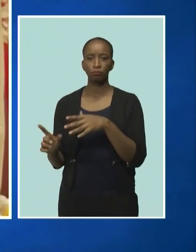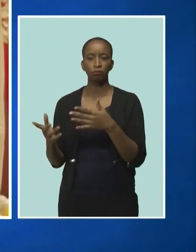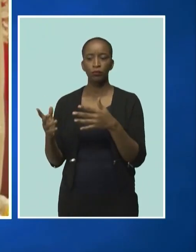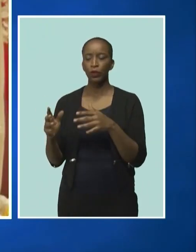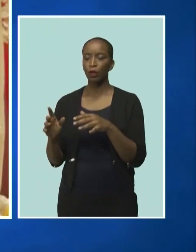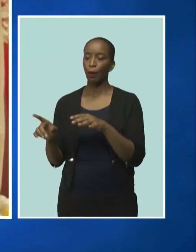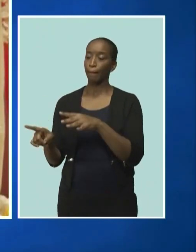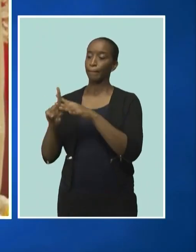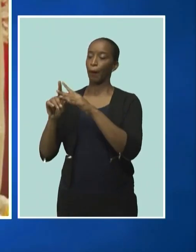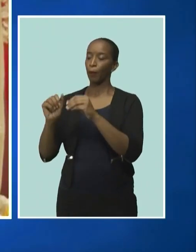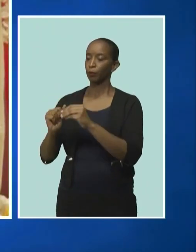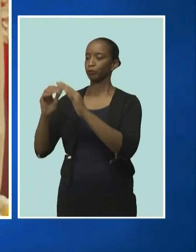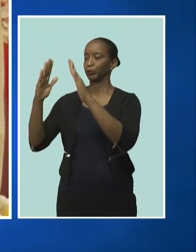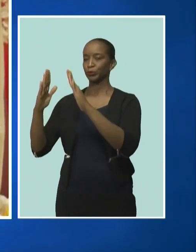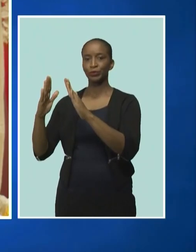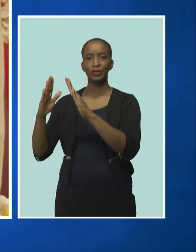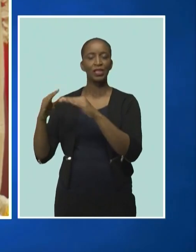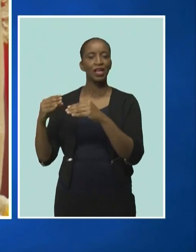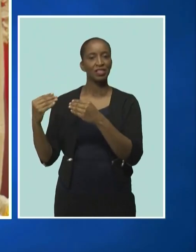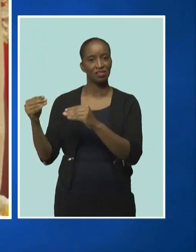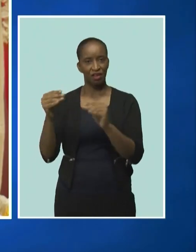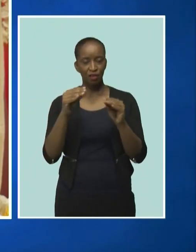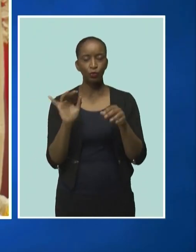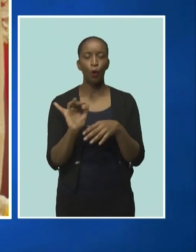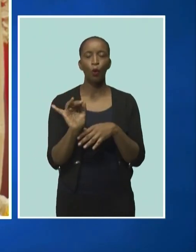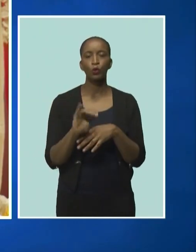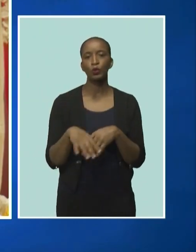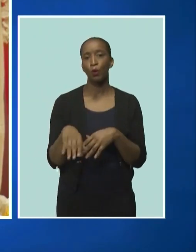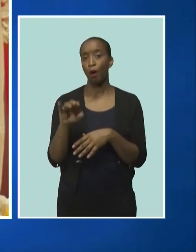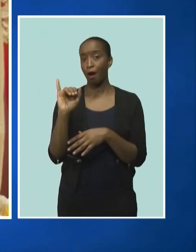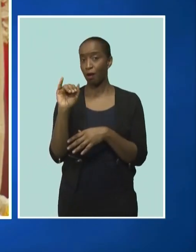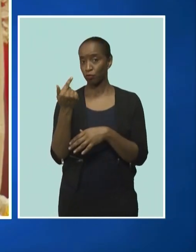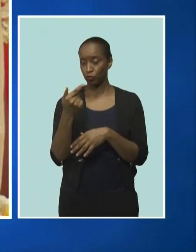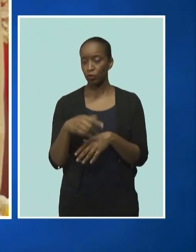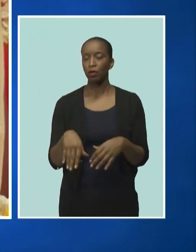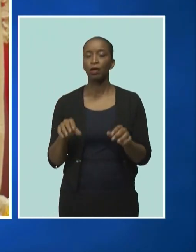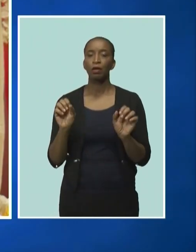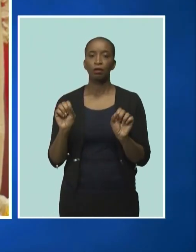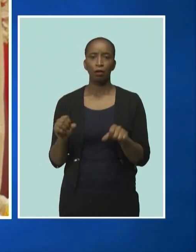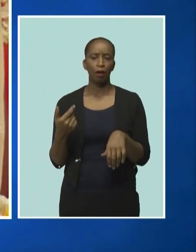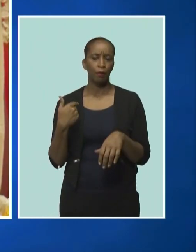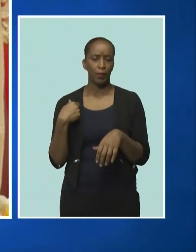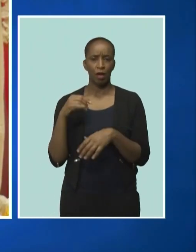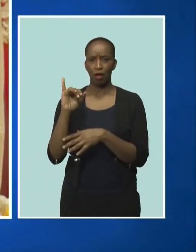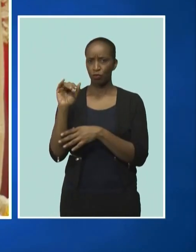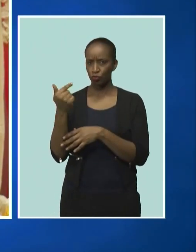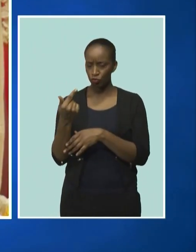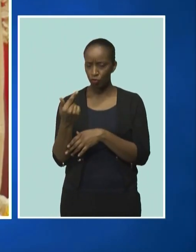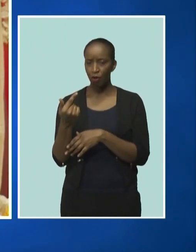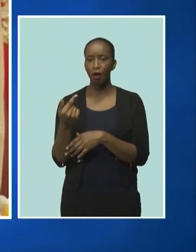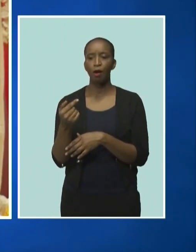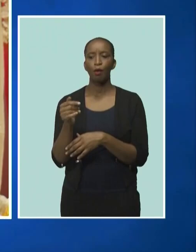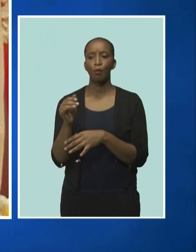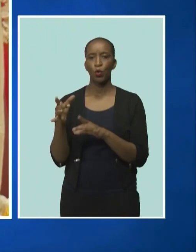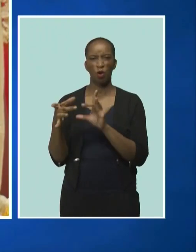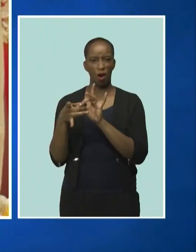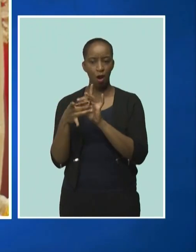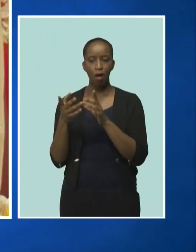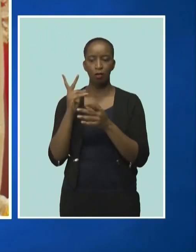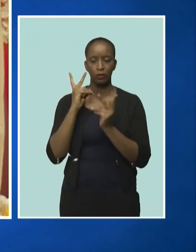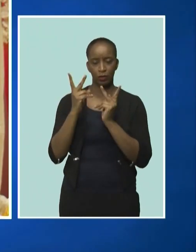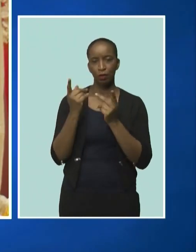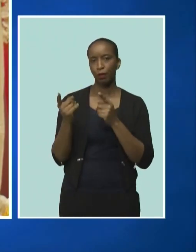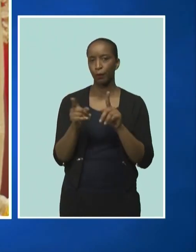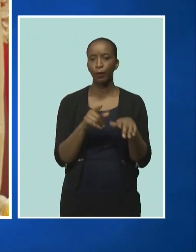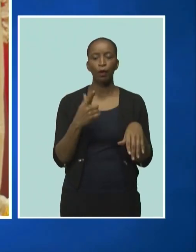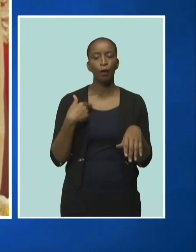primarily operating on Instagram, so you can follow me at Soapful Caribbean, and I do a lot of pop-up